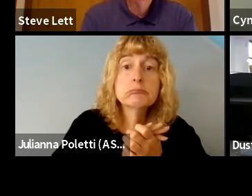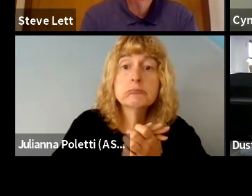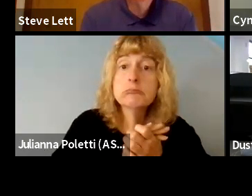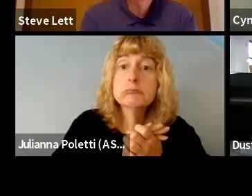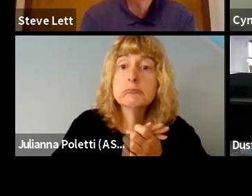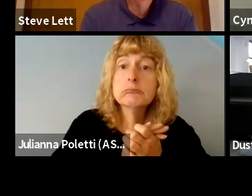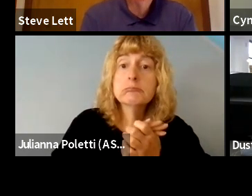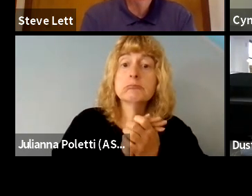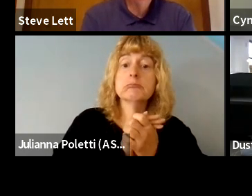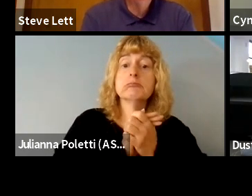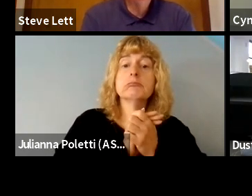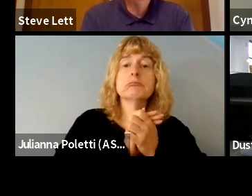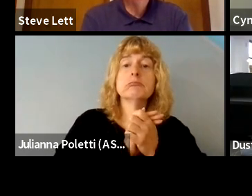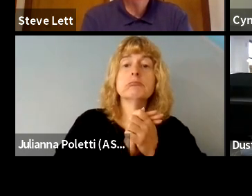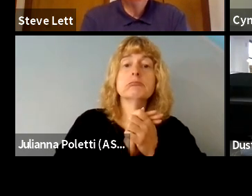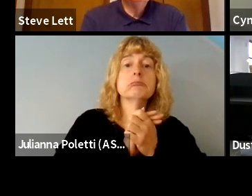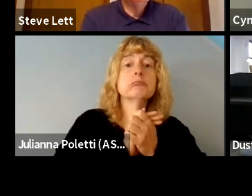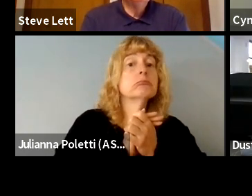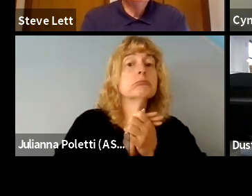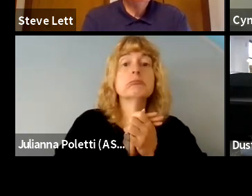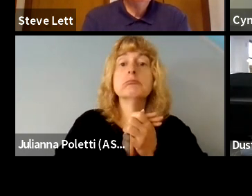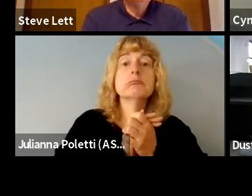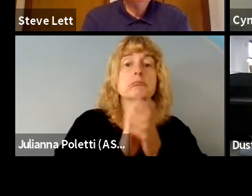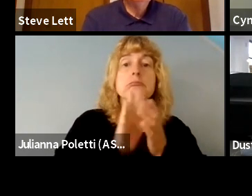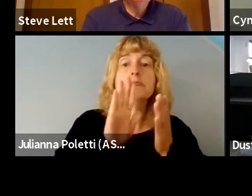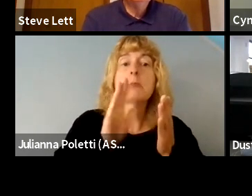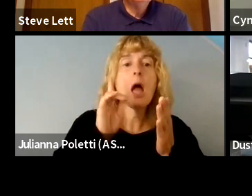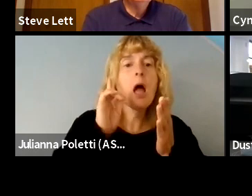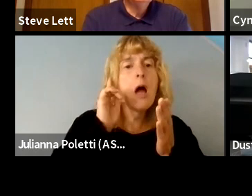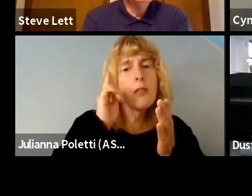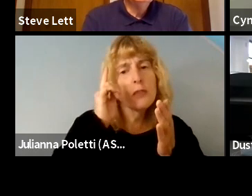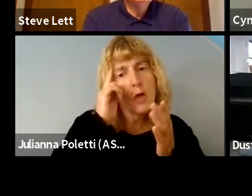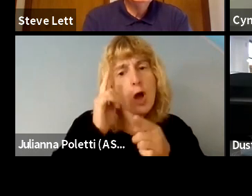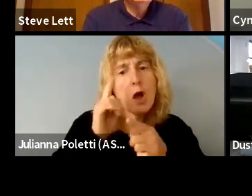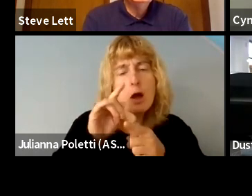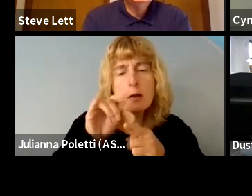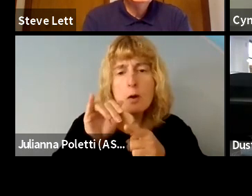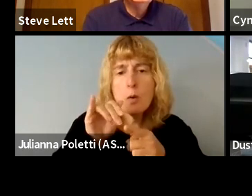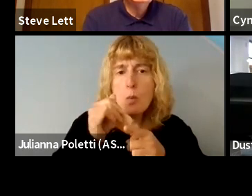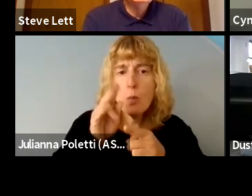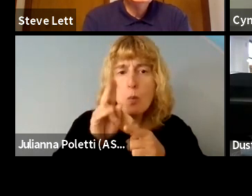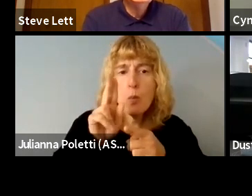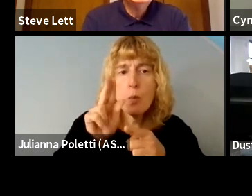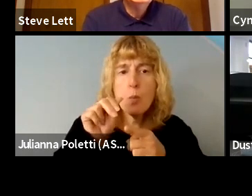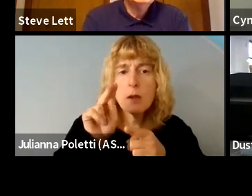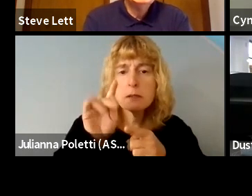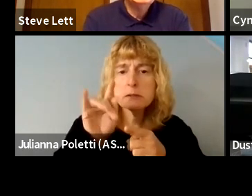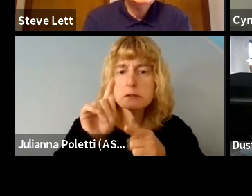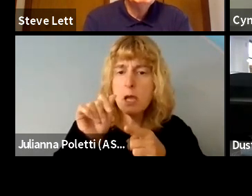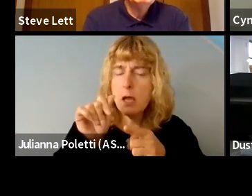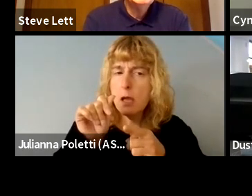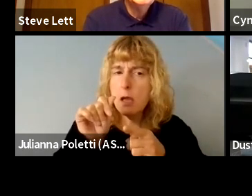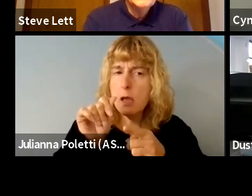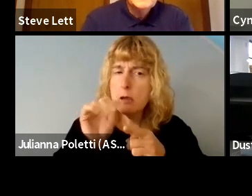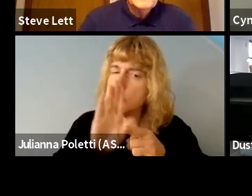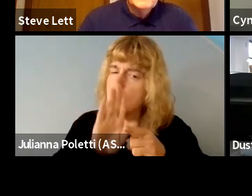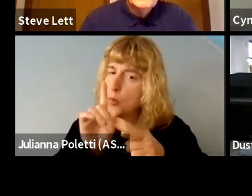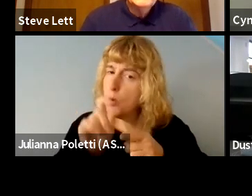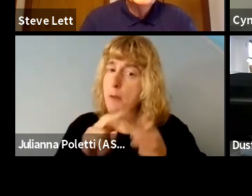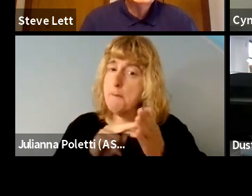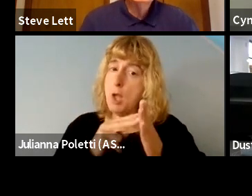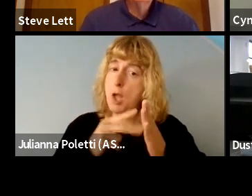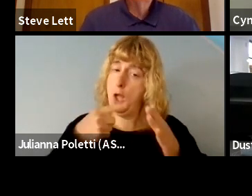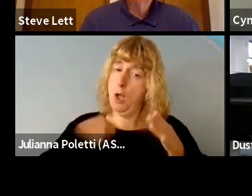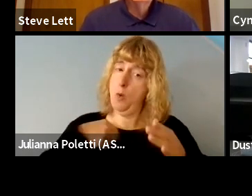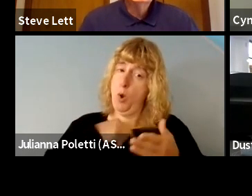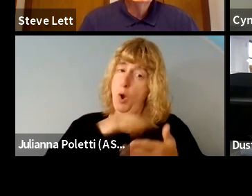I think I heard Rhonda, excuse me, not Rhonda, sorry, Juanita, I think I heard your question as, will we all get to vote